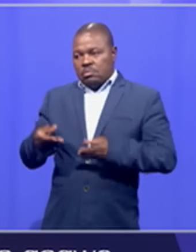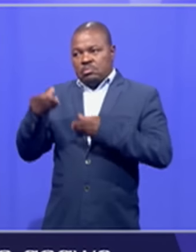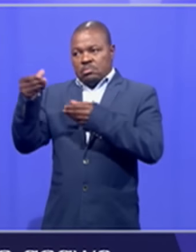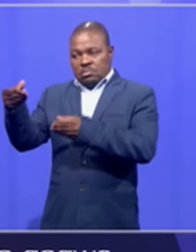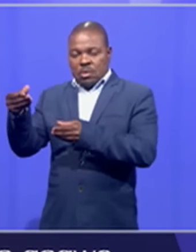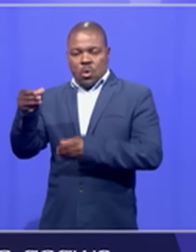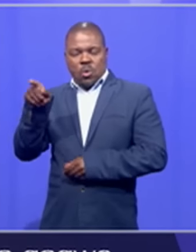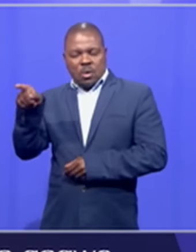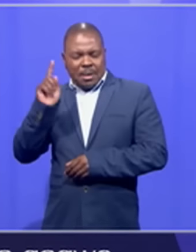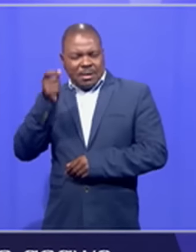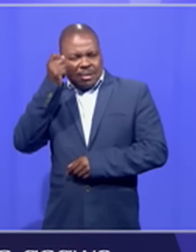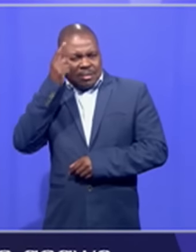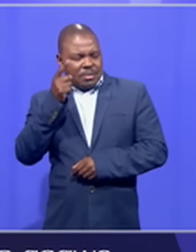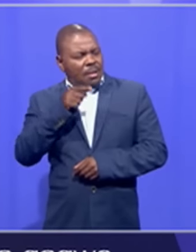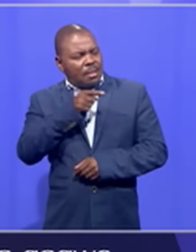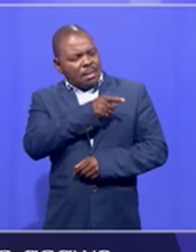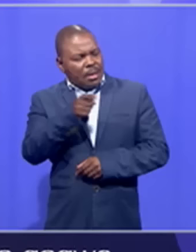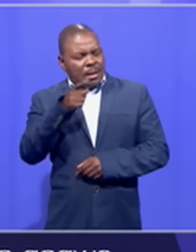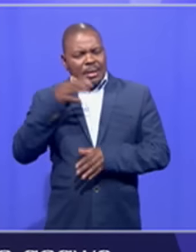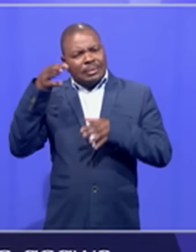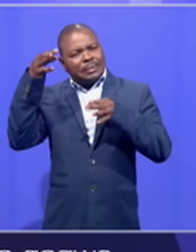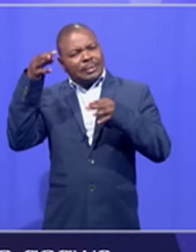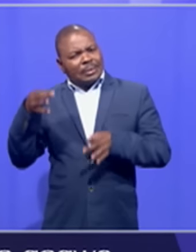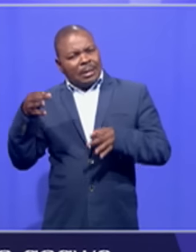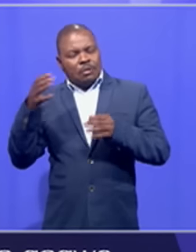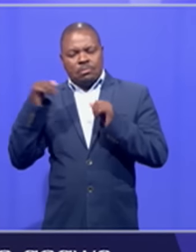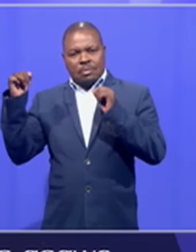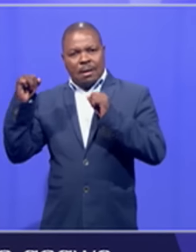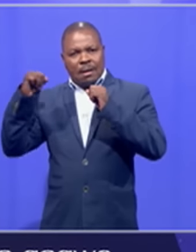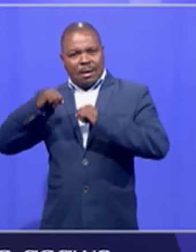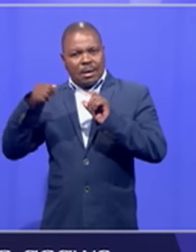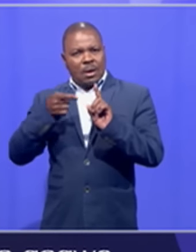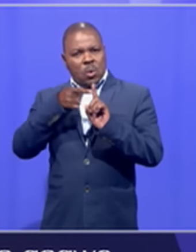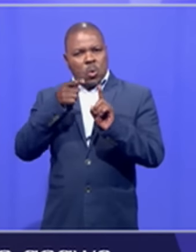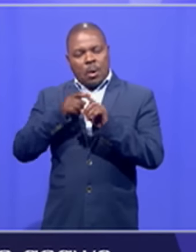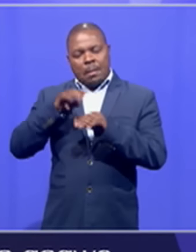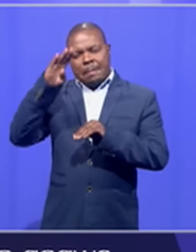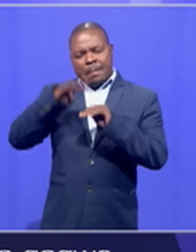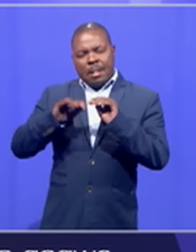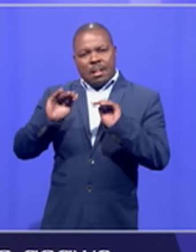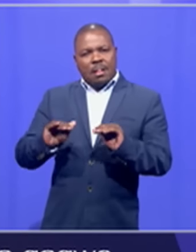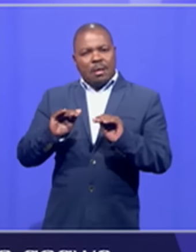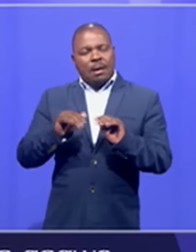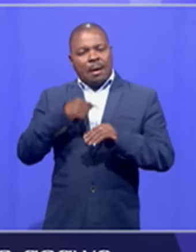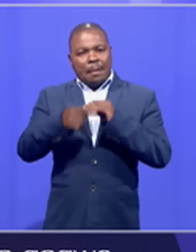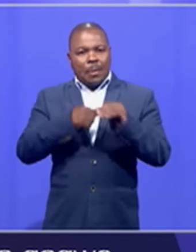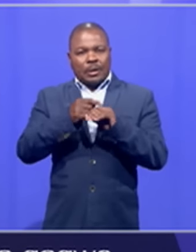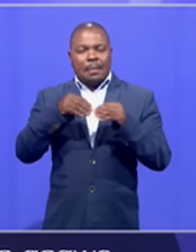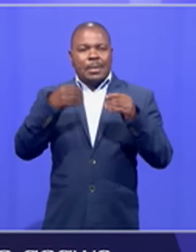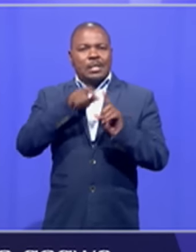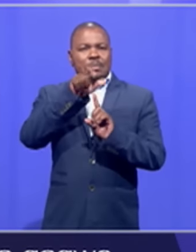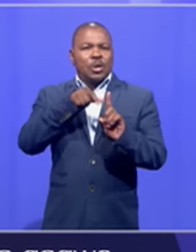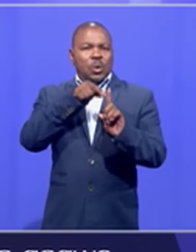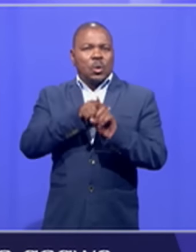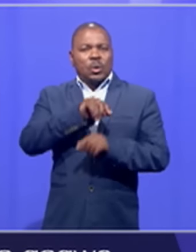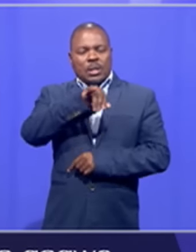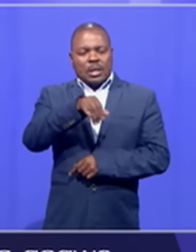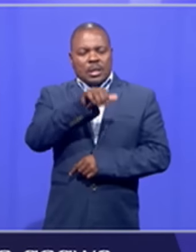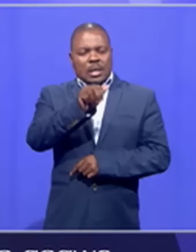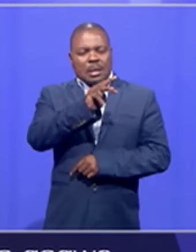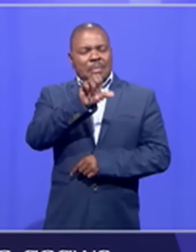kwešiša gore mabaka ao a tlhohleleditšego sephetho sa go tsenela kwano ya kgopelo ya kotlo e bonolo kgatlhanong le rakgwebo James Shannick yo nago